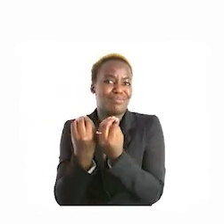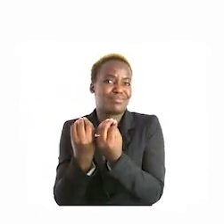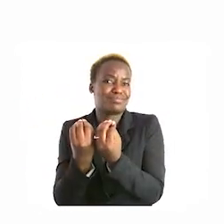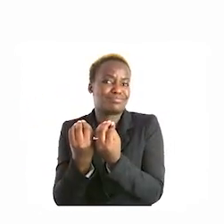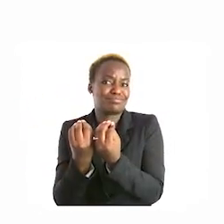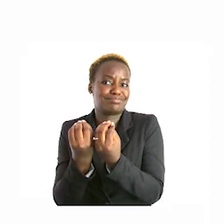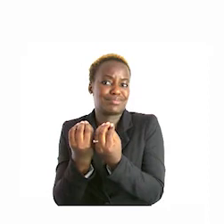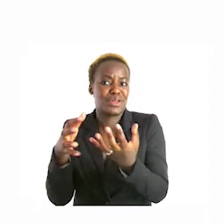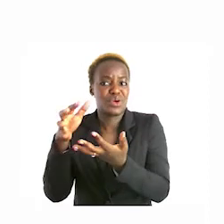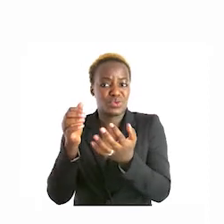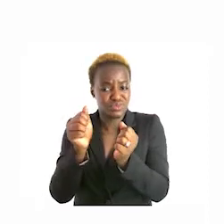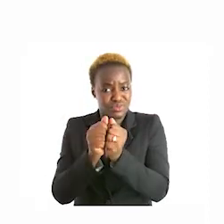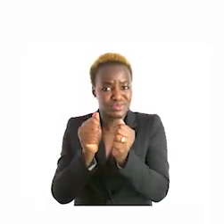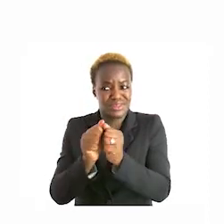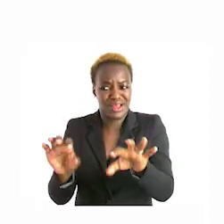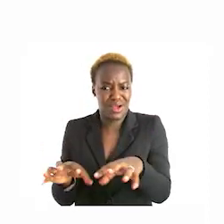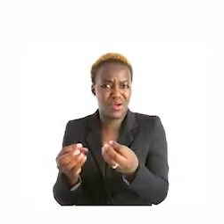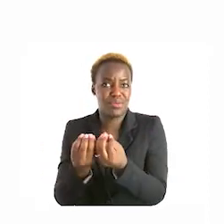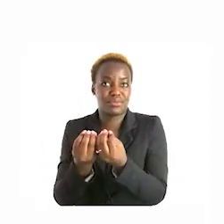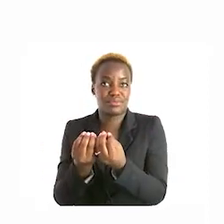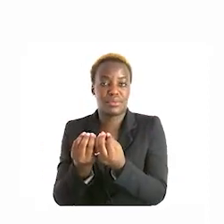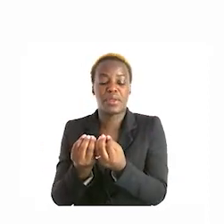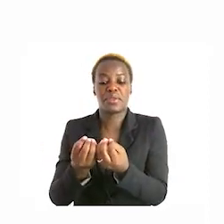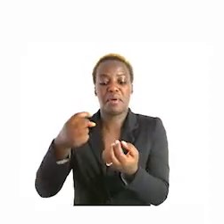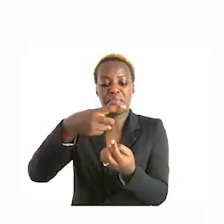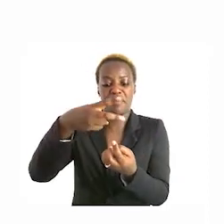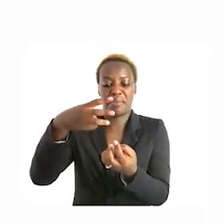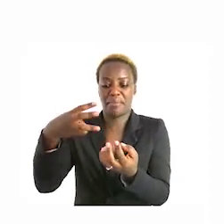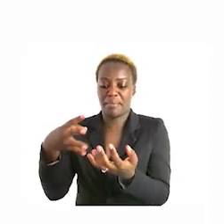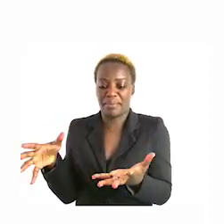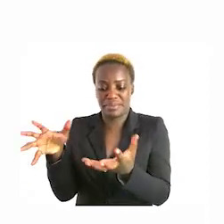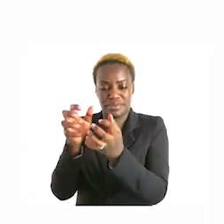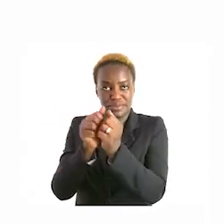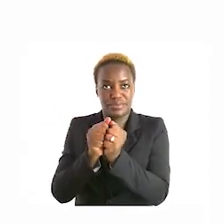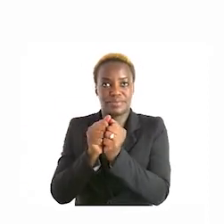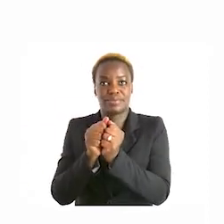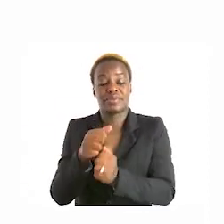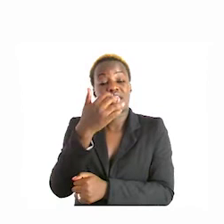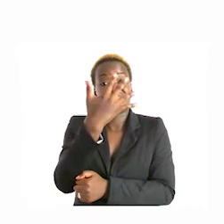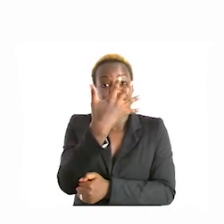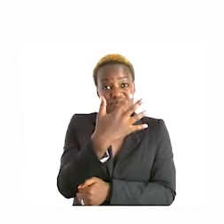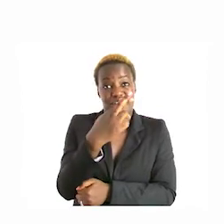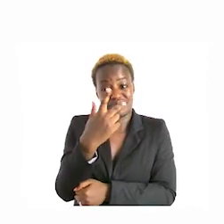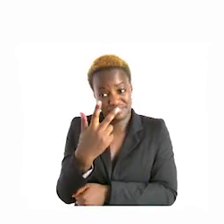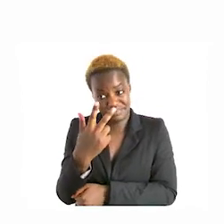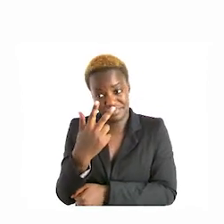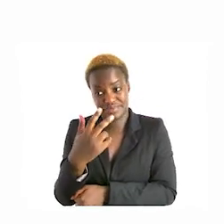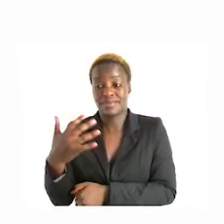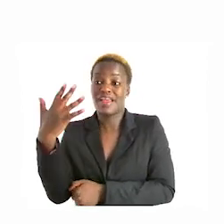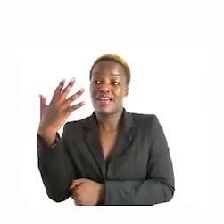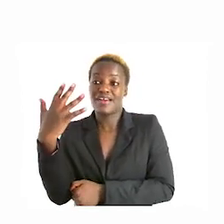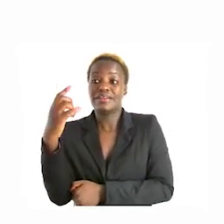you think you will have? So you need to count, all right? So we have a $5, a 50 cent, and the